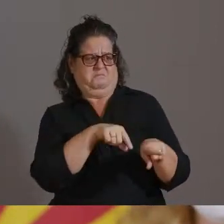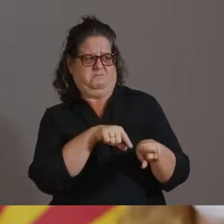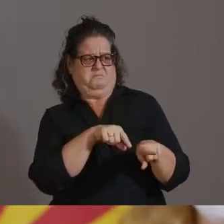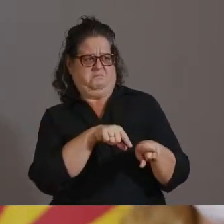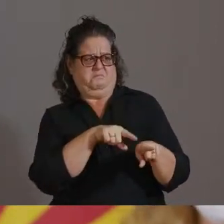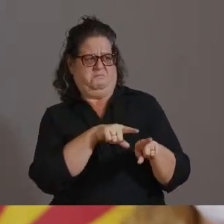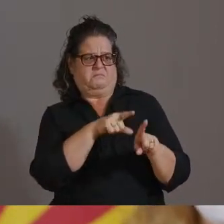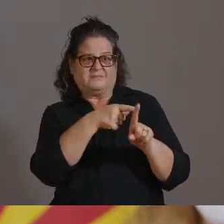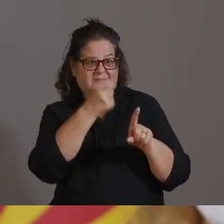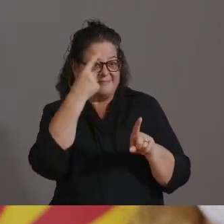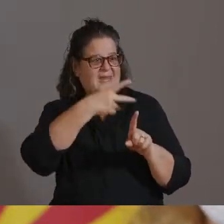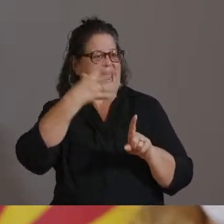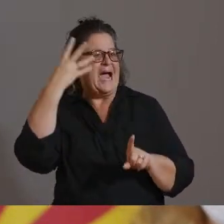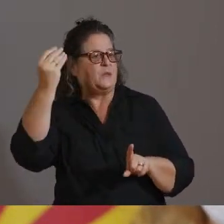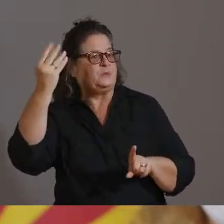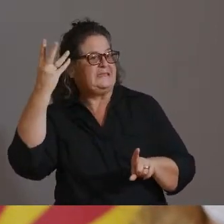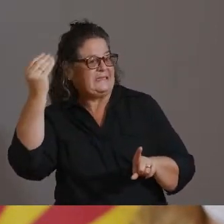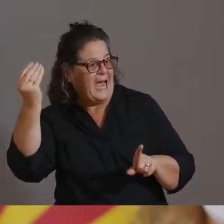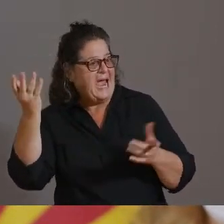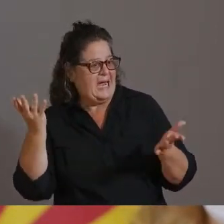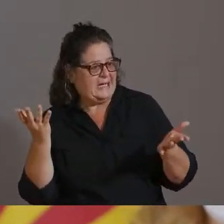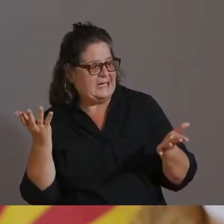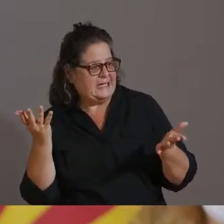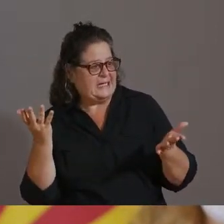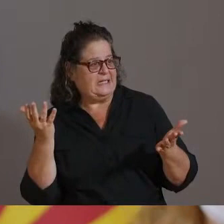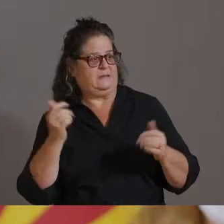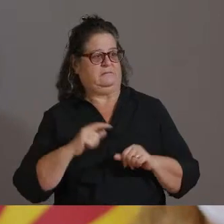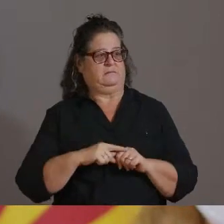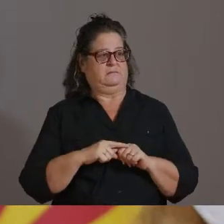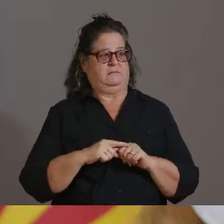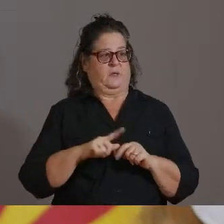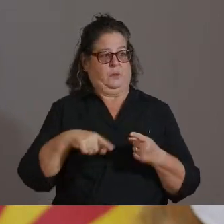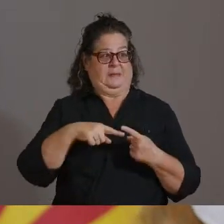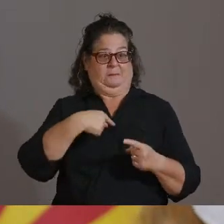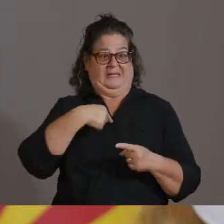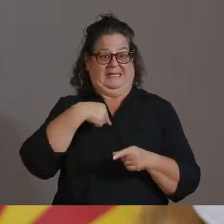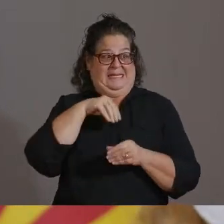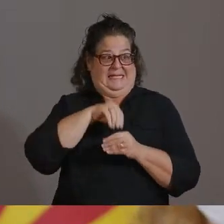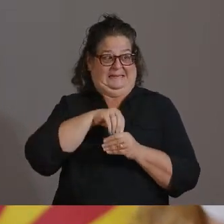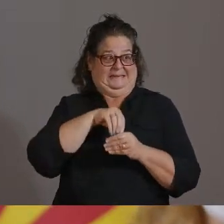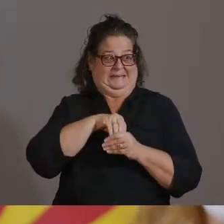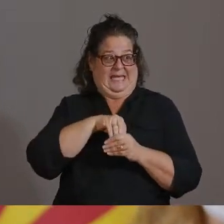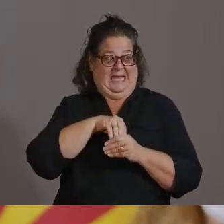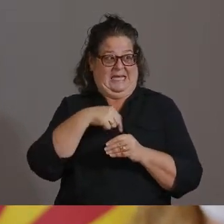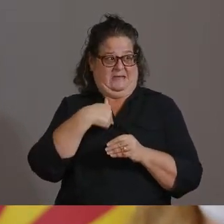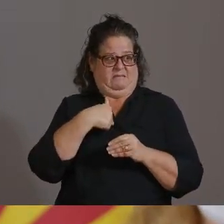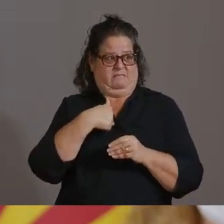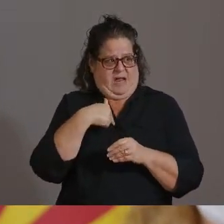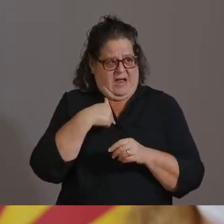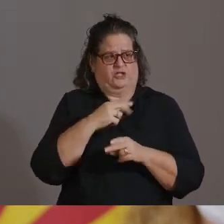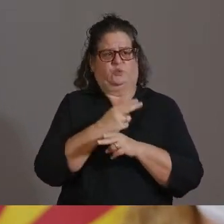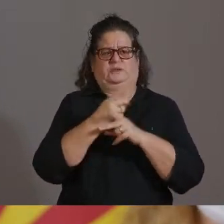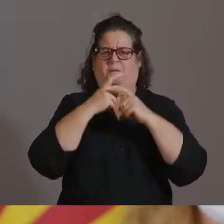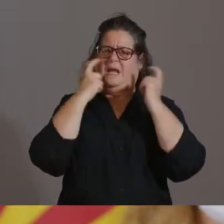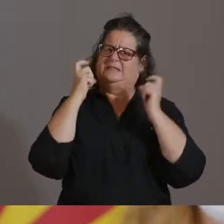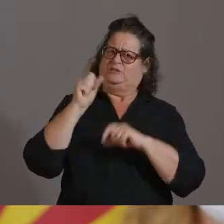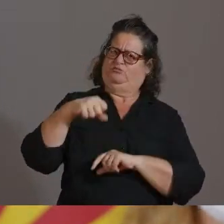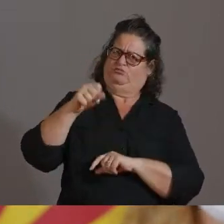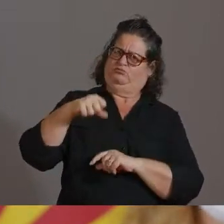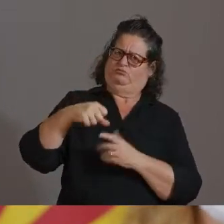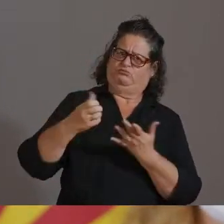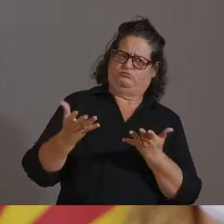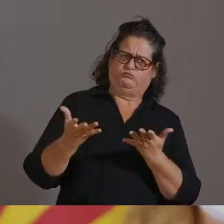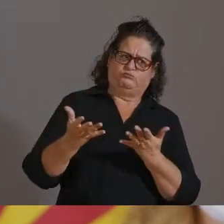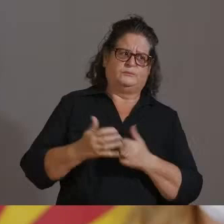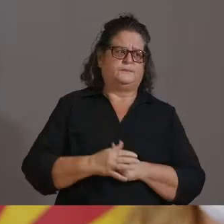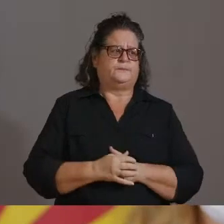outdoors. When I'm indoors, I wear a mask. When I'm in a business, when I'm in